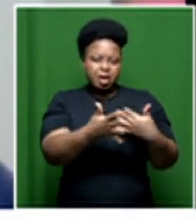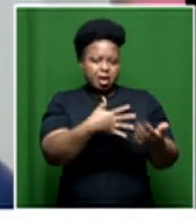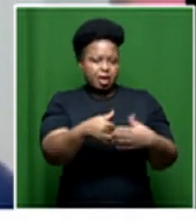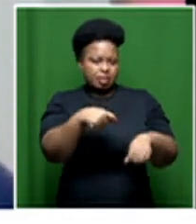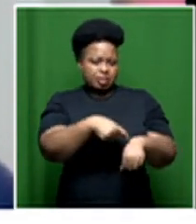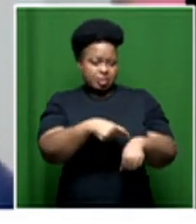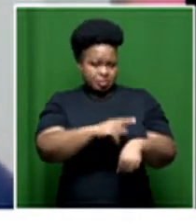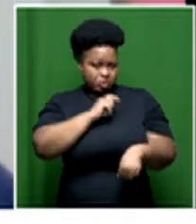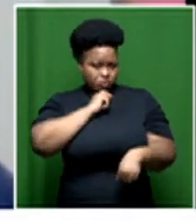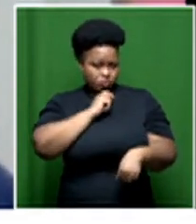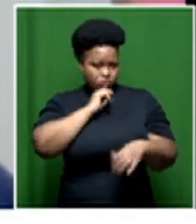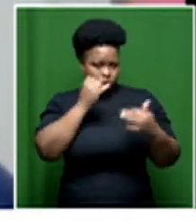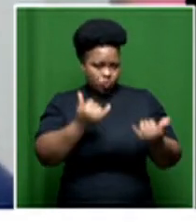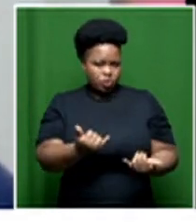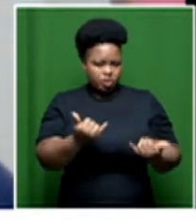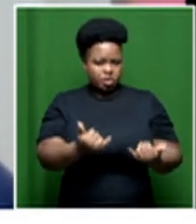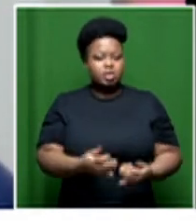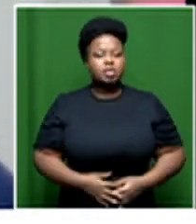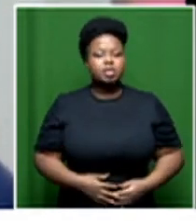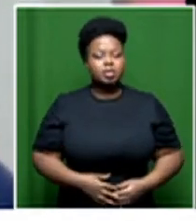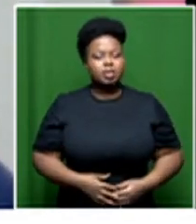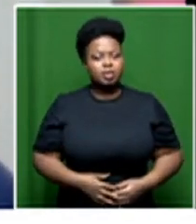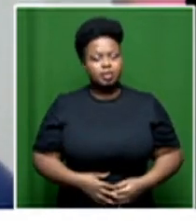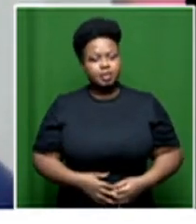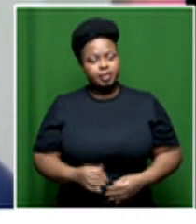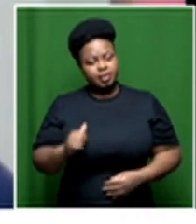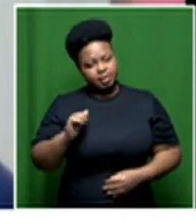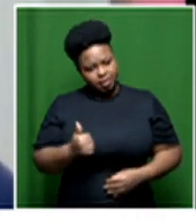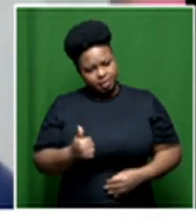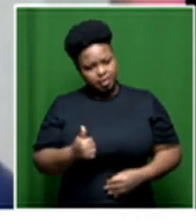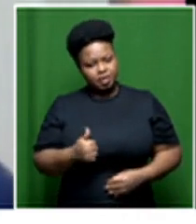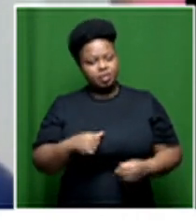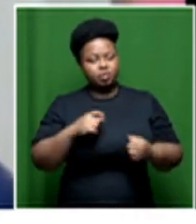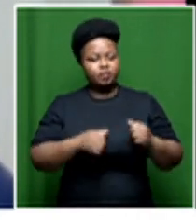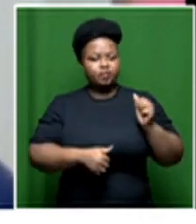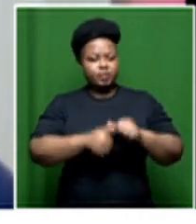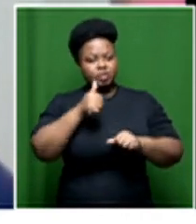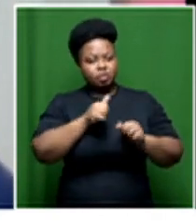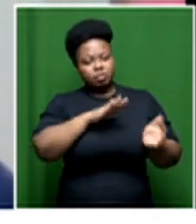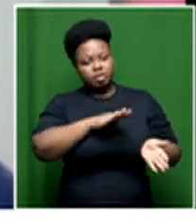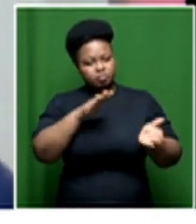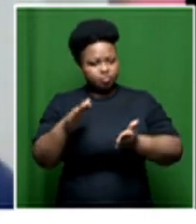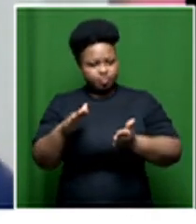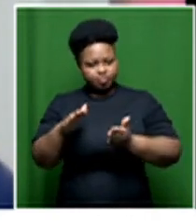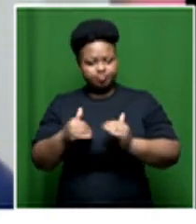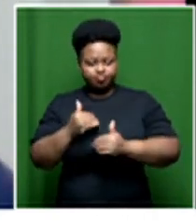time this morning, and then it had to be fetched and be processed